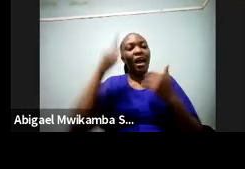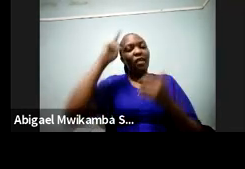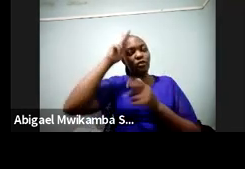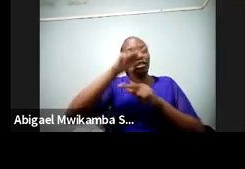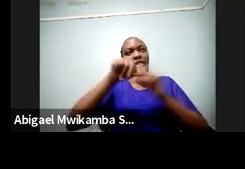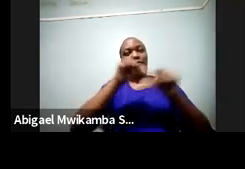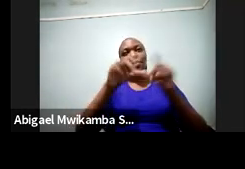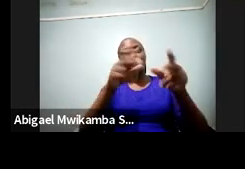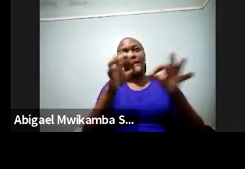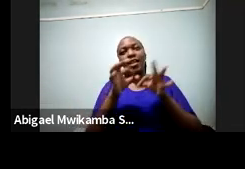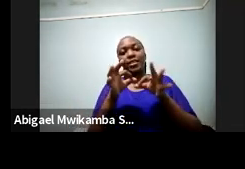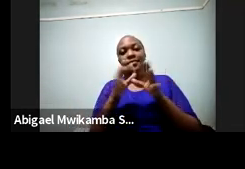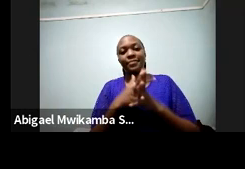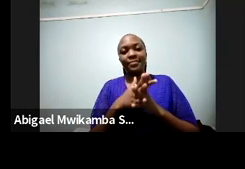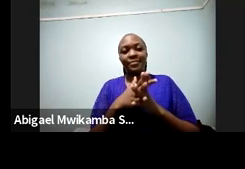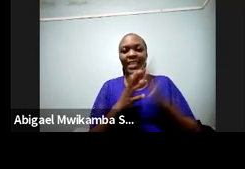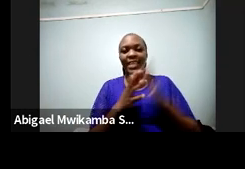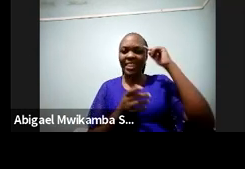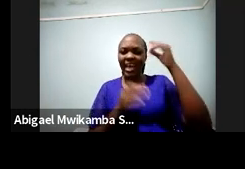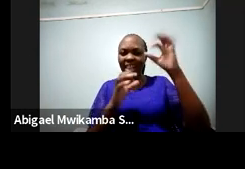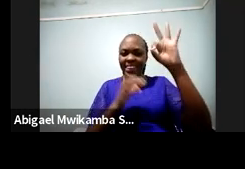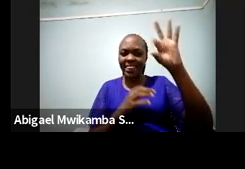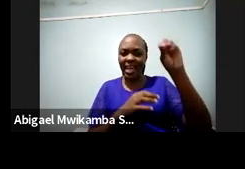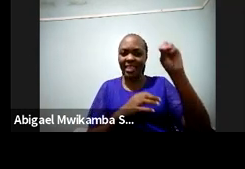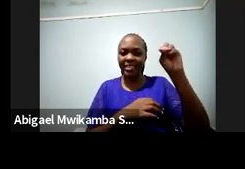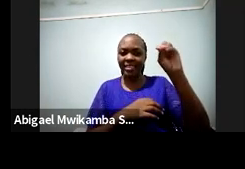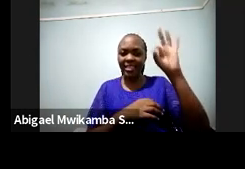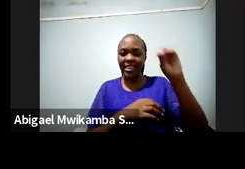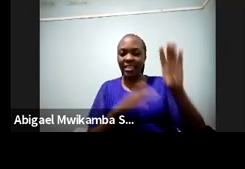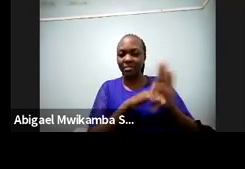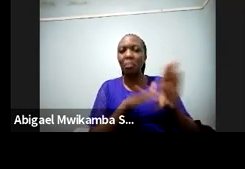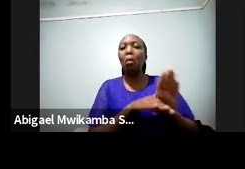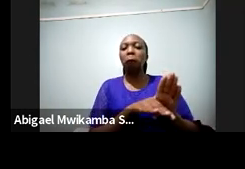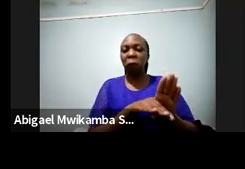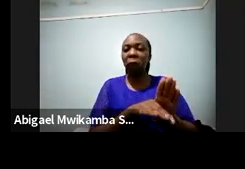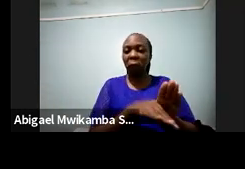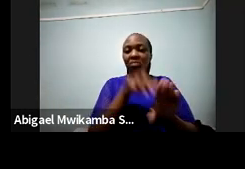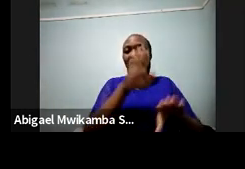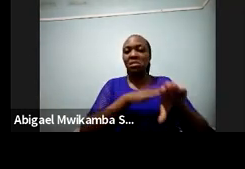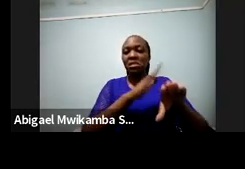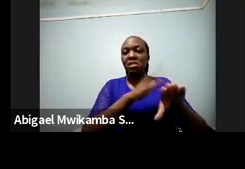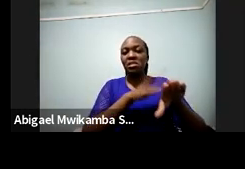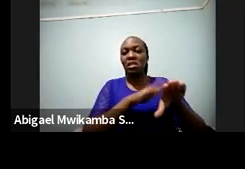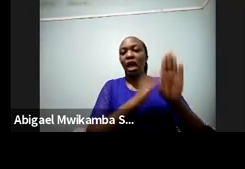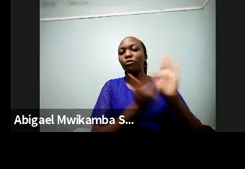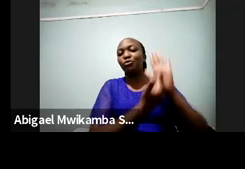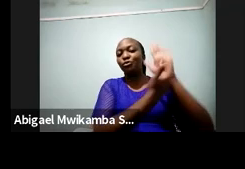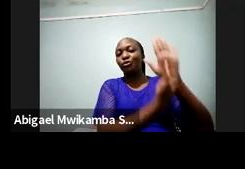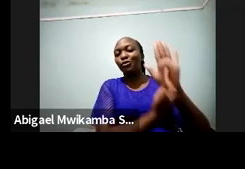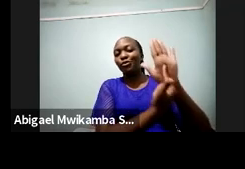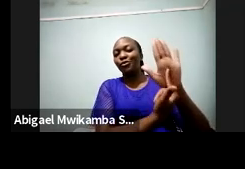Almost 30 of you. This is a good indication. And so I can comfortably, of course, with